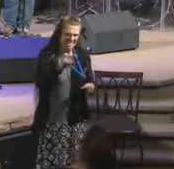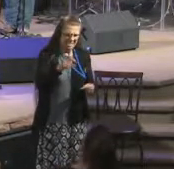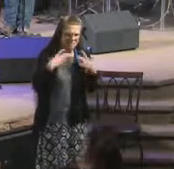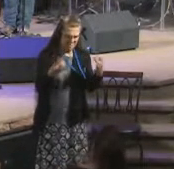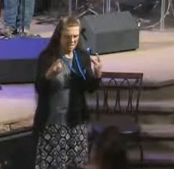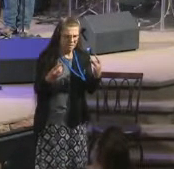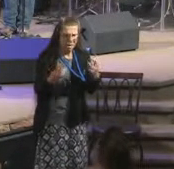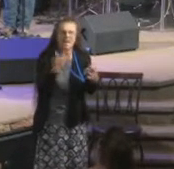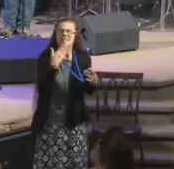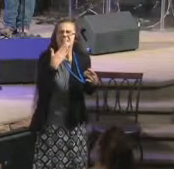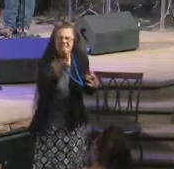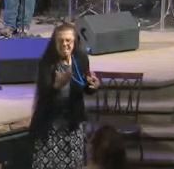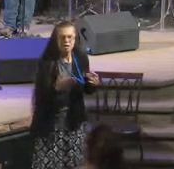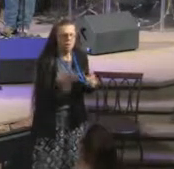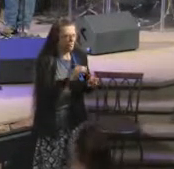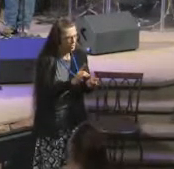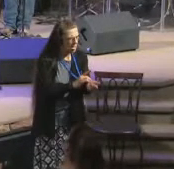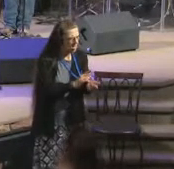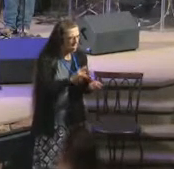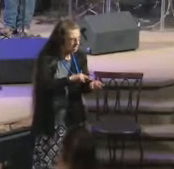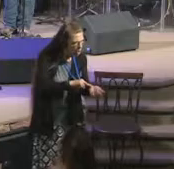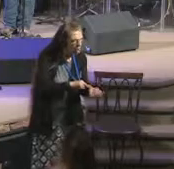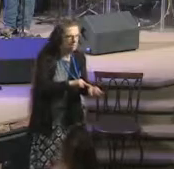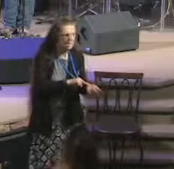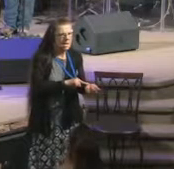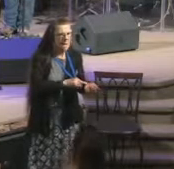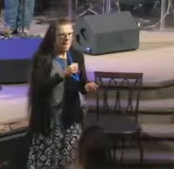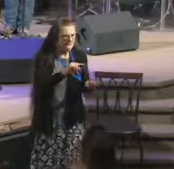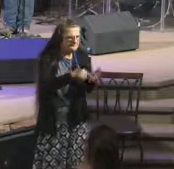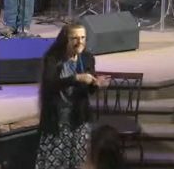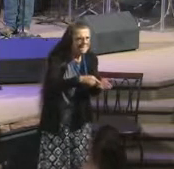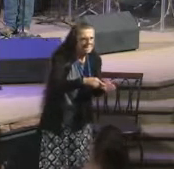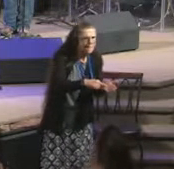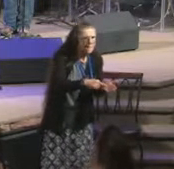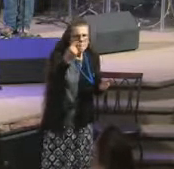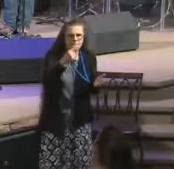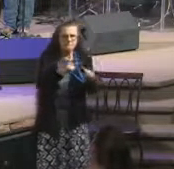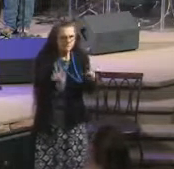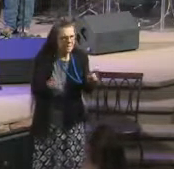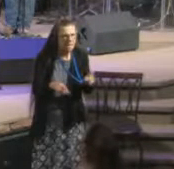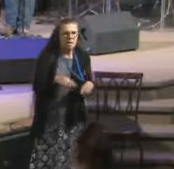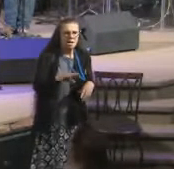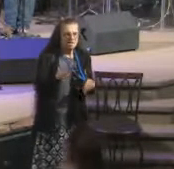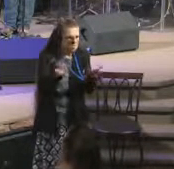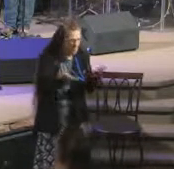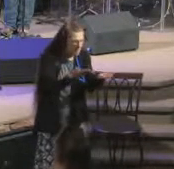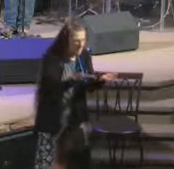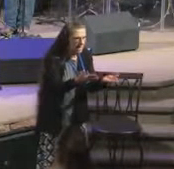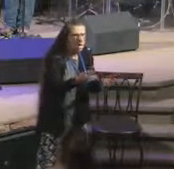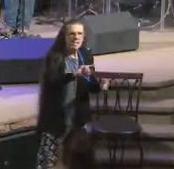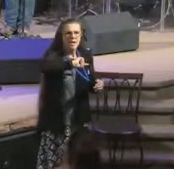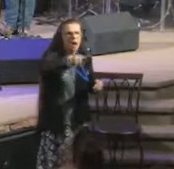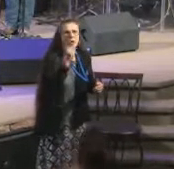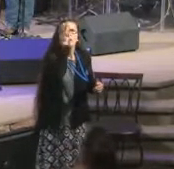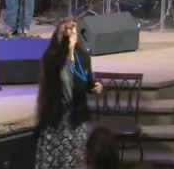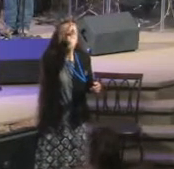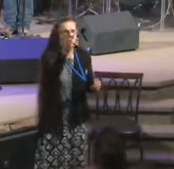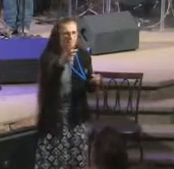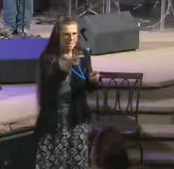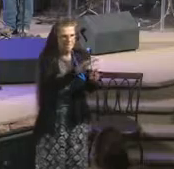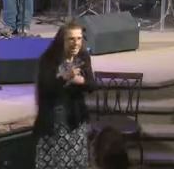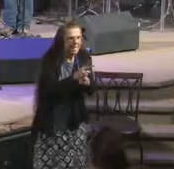healed. And I thank You for doctors and nurses and medicine. But, Lord, there's some things that only the blood of Jesus can take care